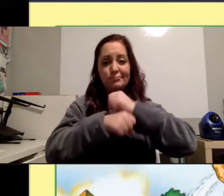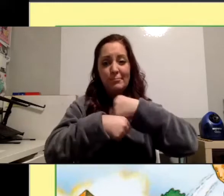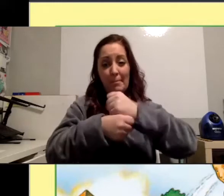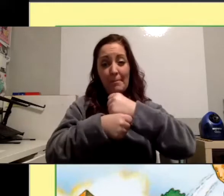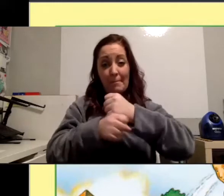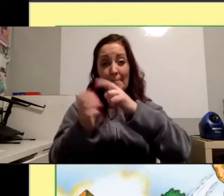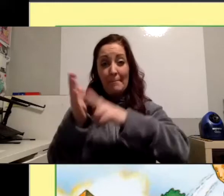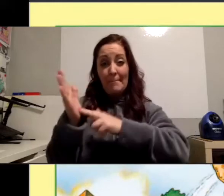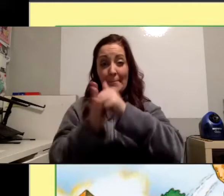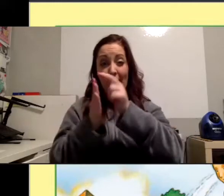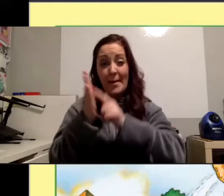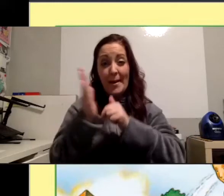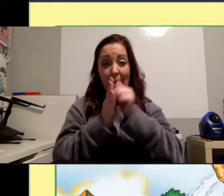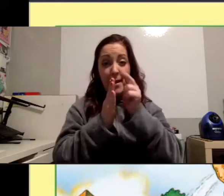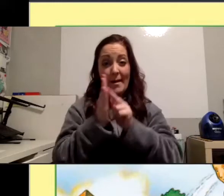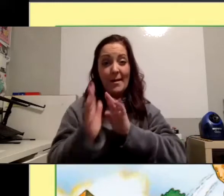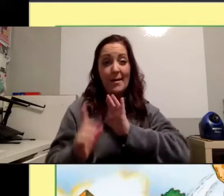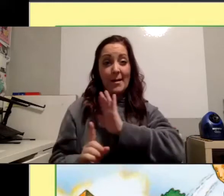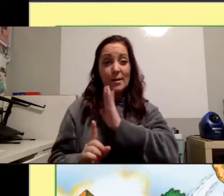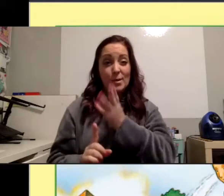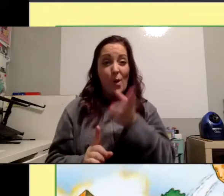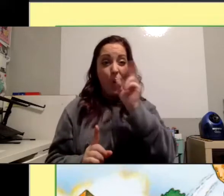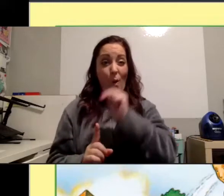Norman started making his signs.